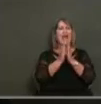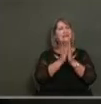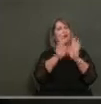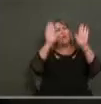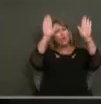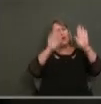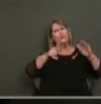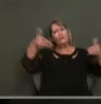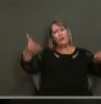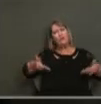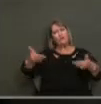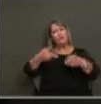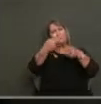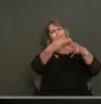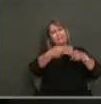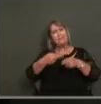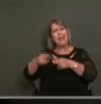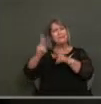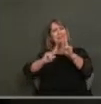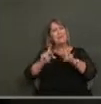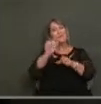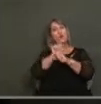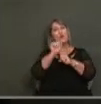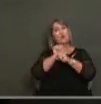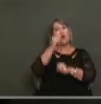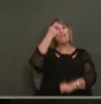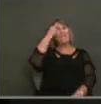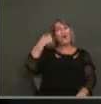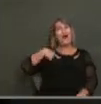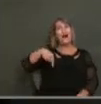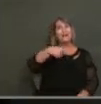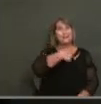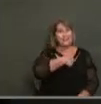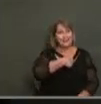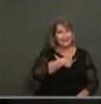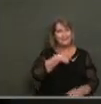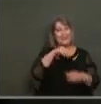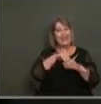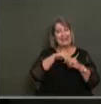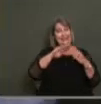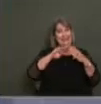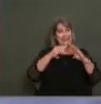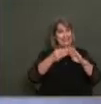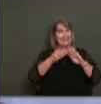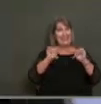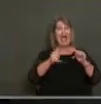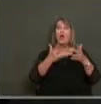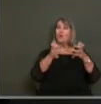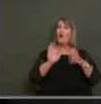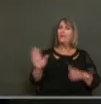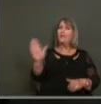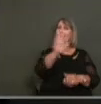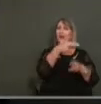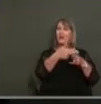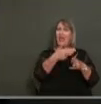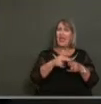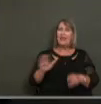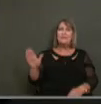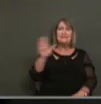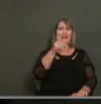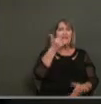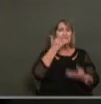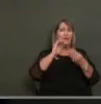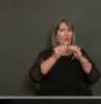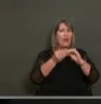people that work for us in the city. Could we have their names and phone numbers and their